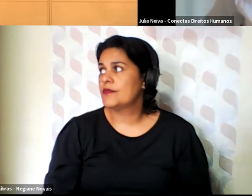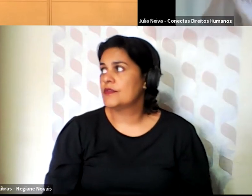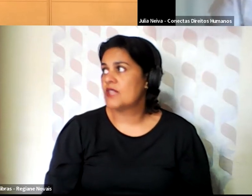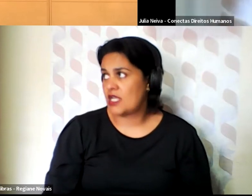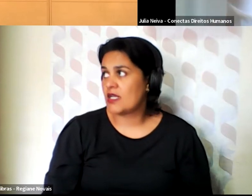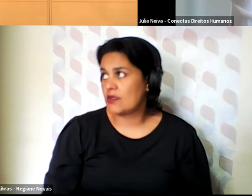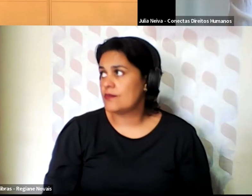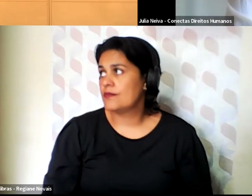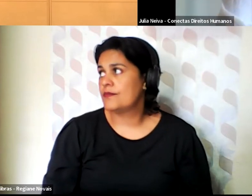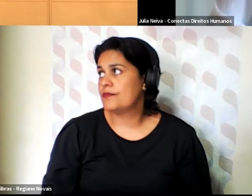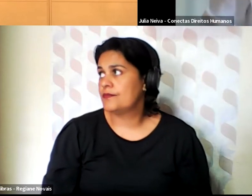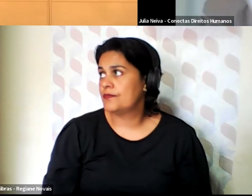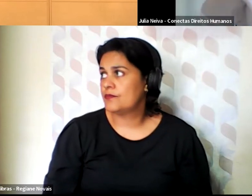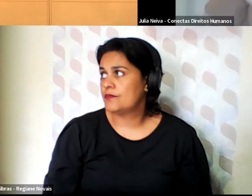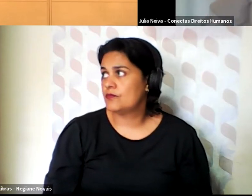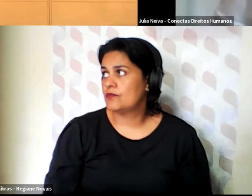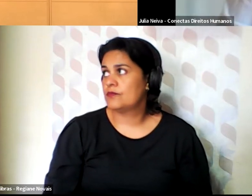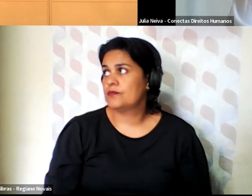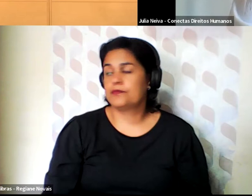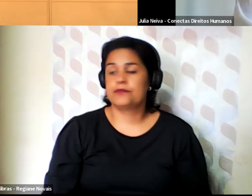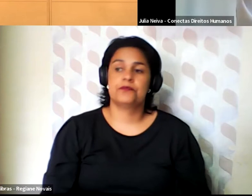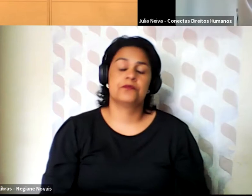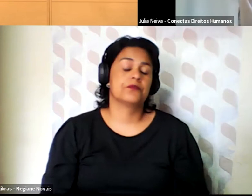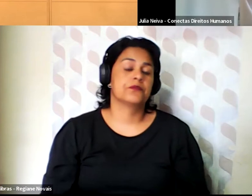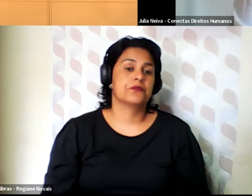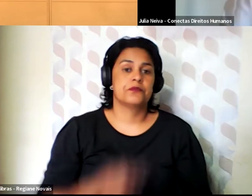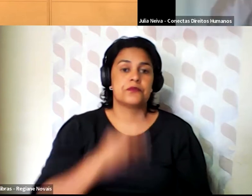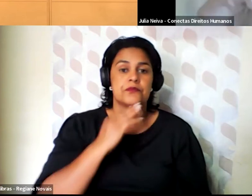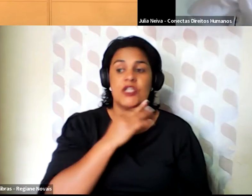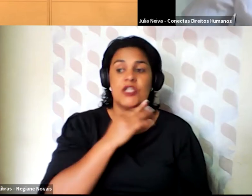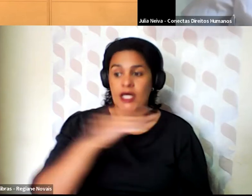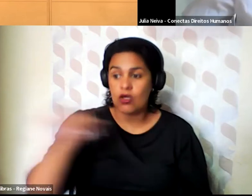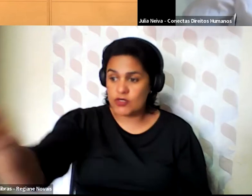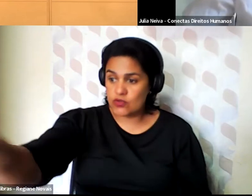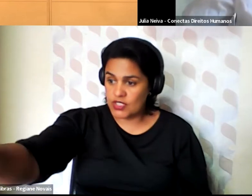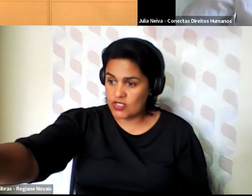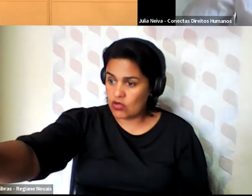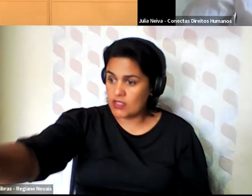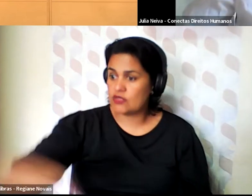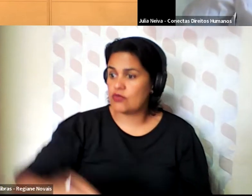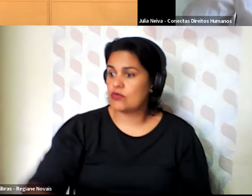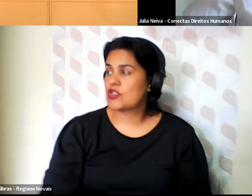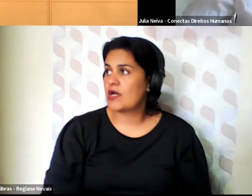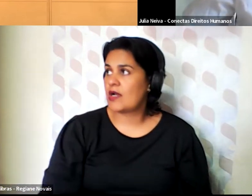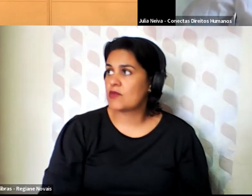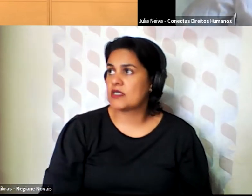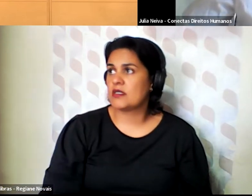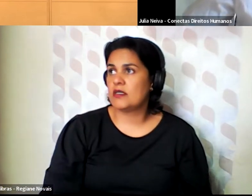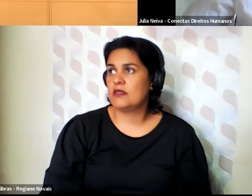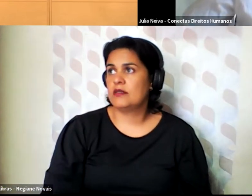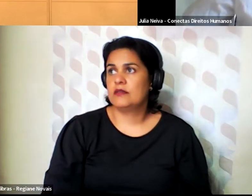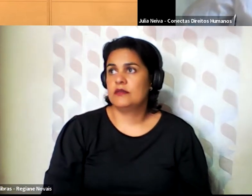and it helped in the process of accession. So it's an interaction process that aims